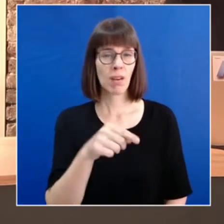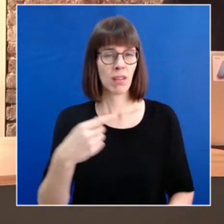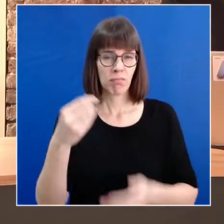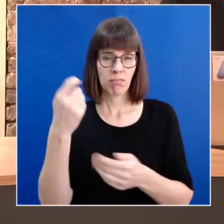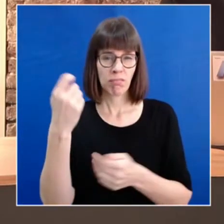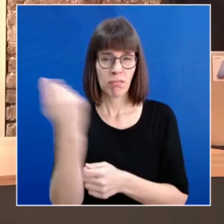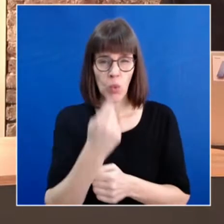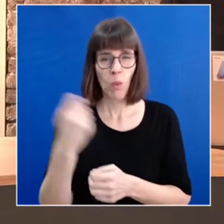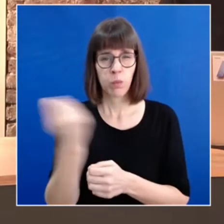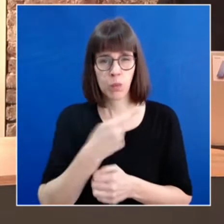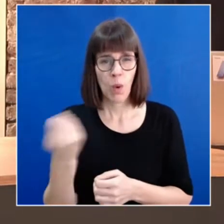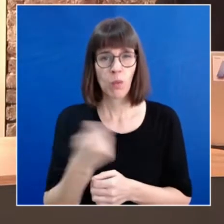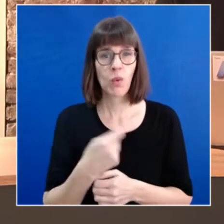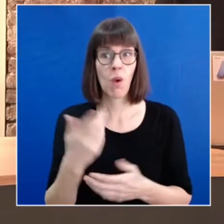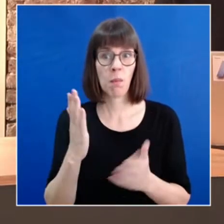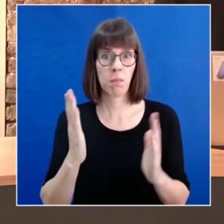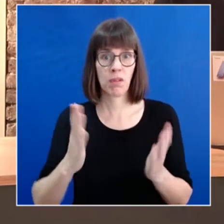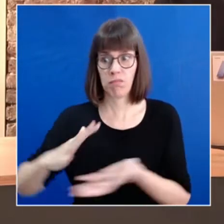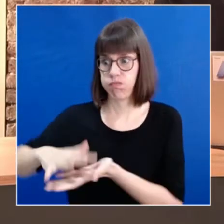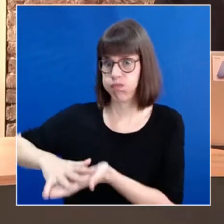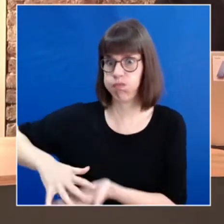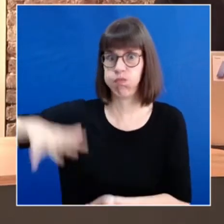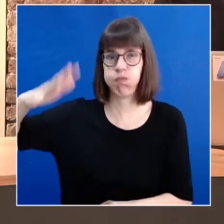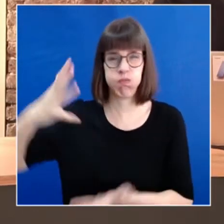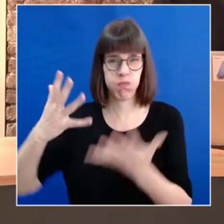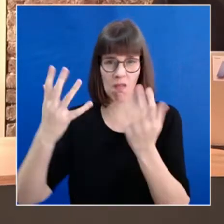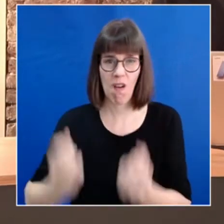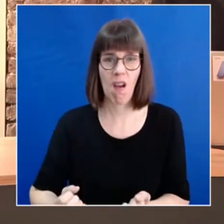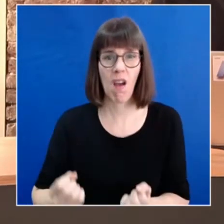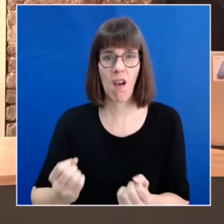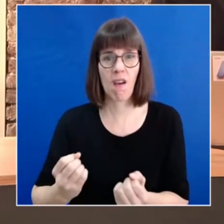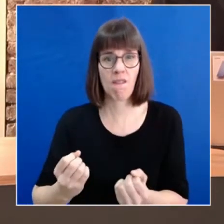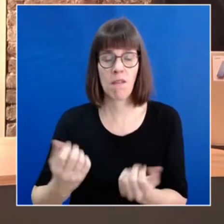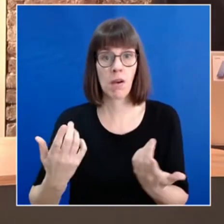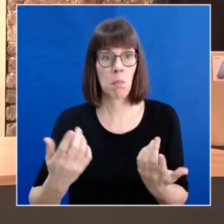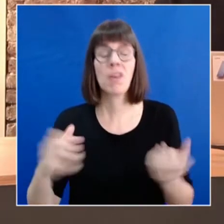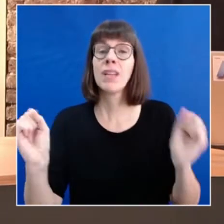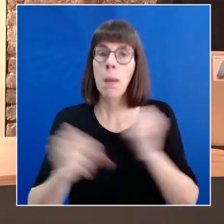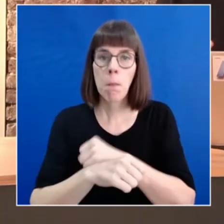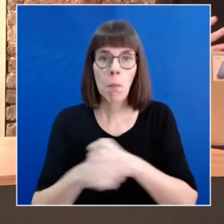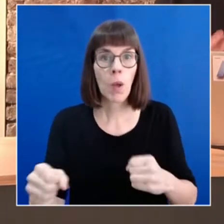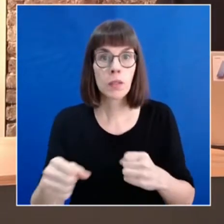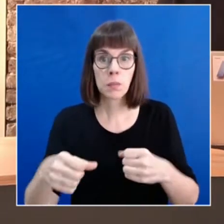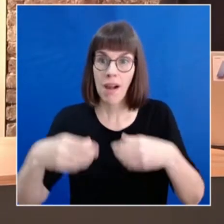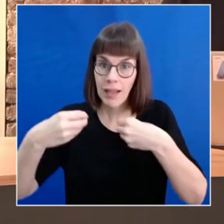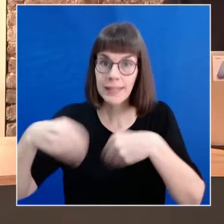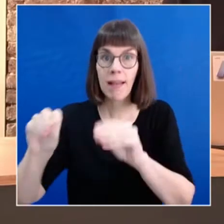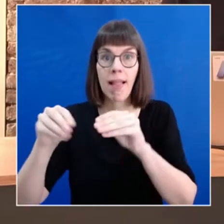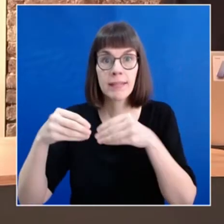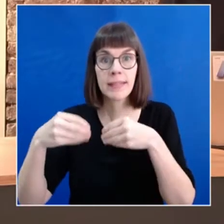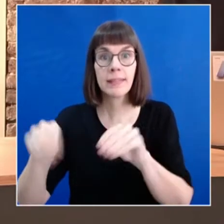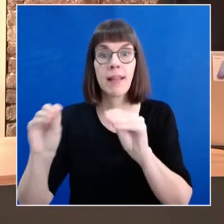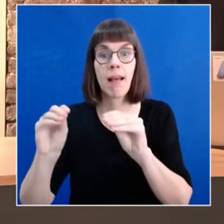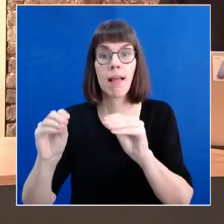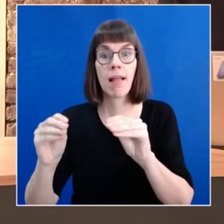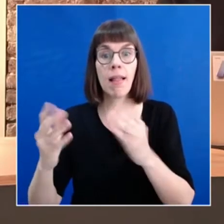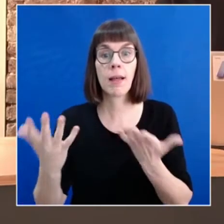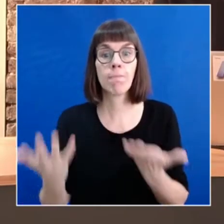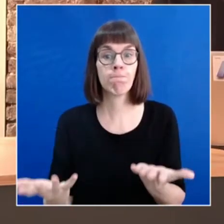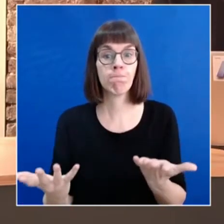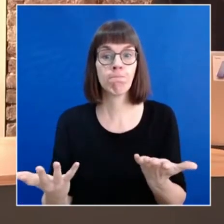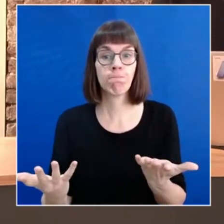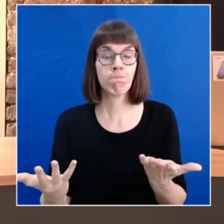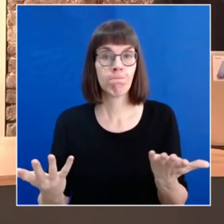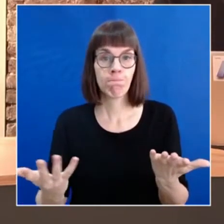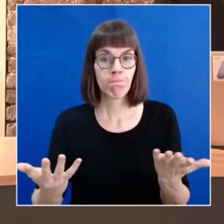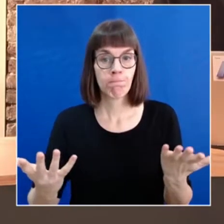away. Why? Because he is not allowed to sell it. Because he is not allowed to sell it, he don't have a business for